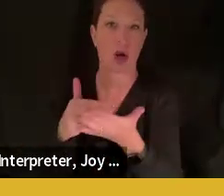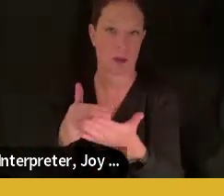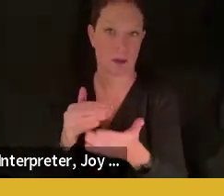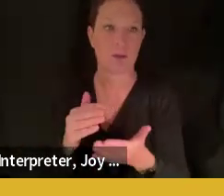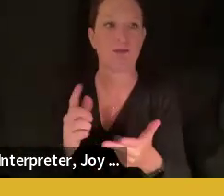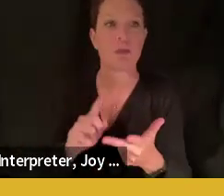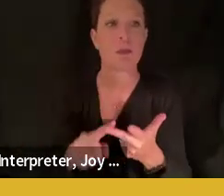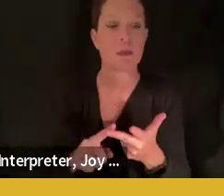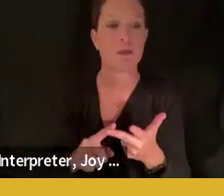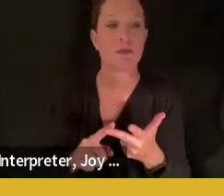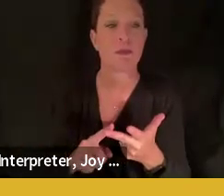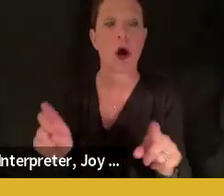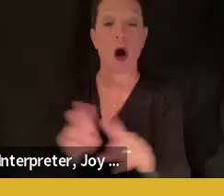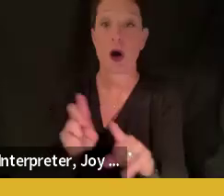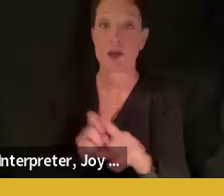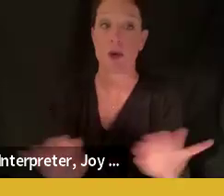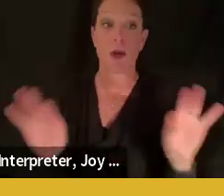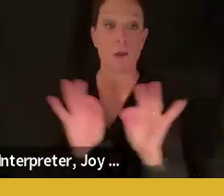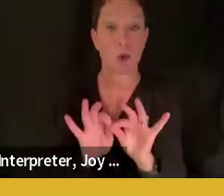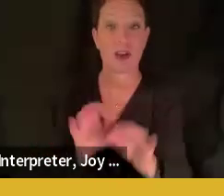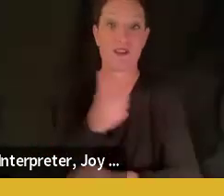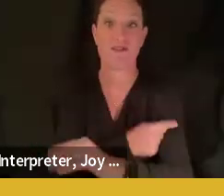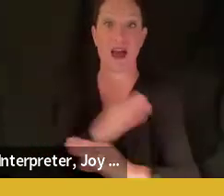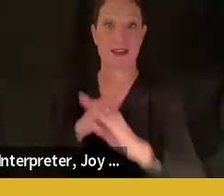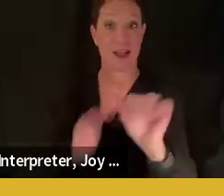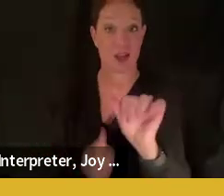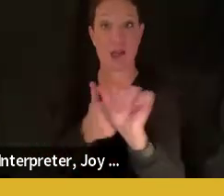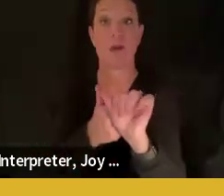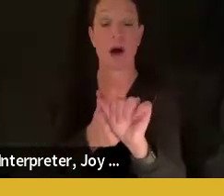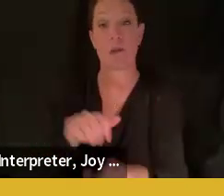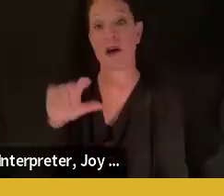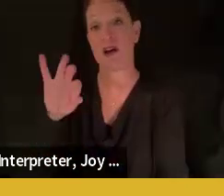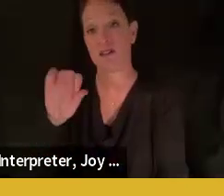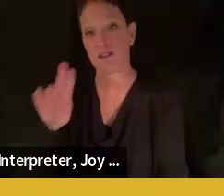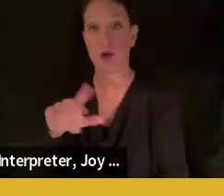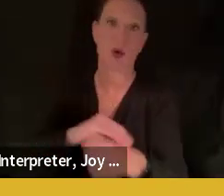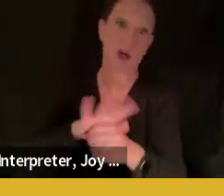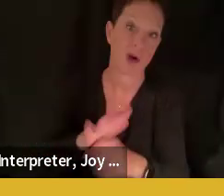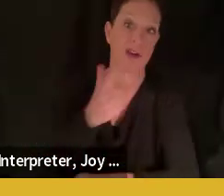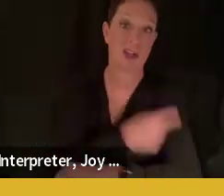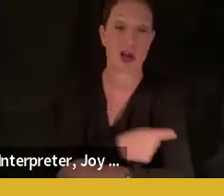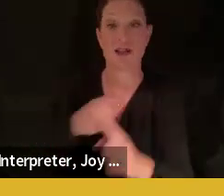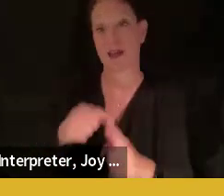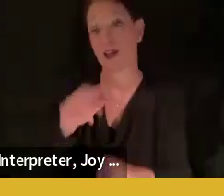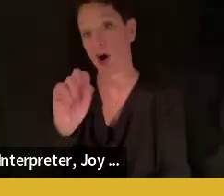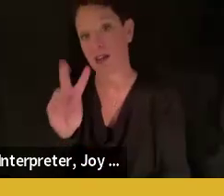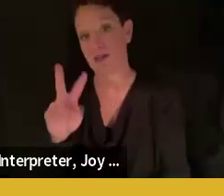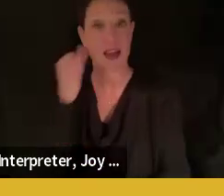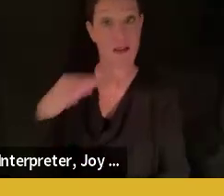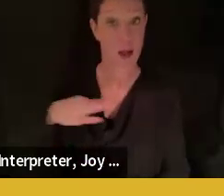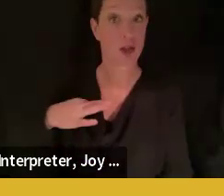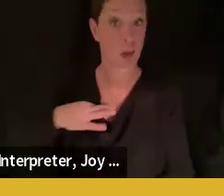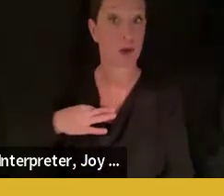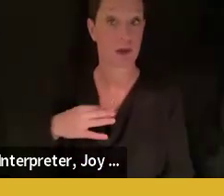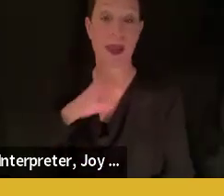up. You can stay up to date on your vaccinations like the flu and COVID shots and RSV if you're eligible for